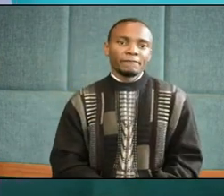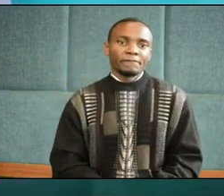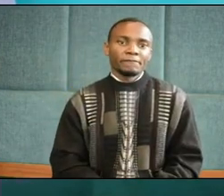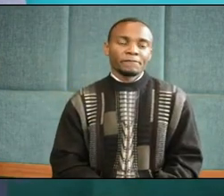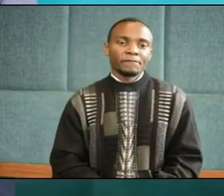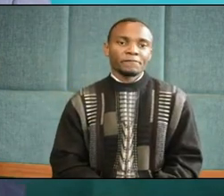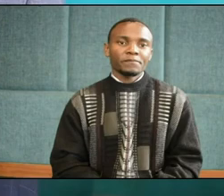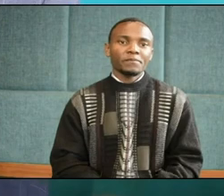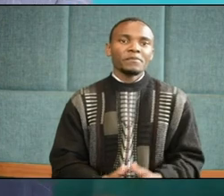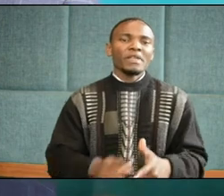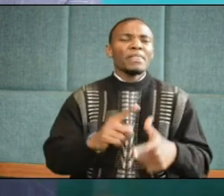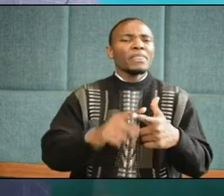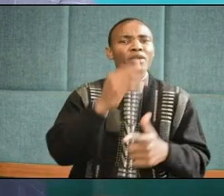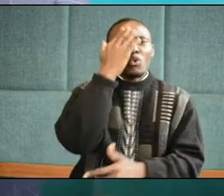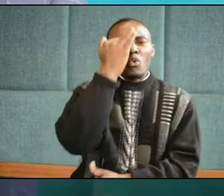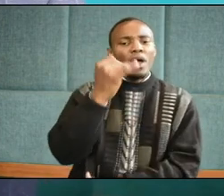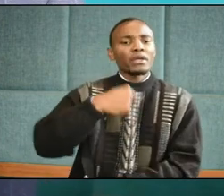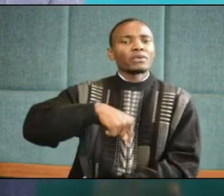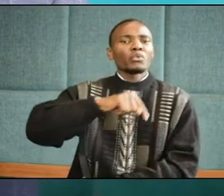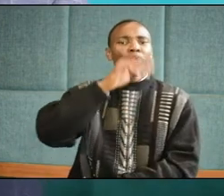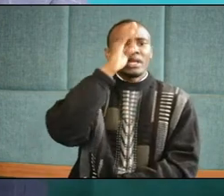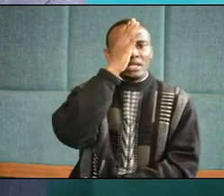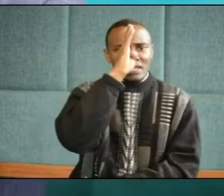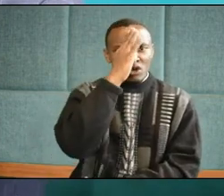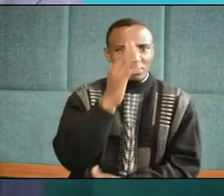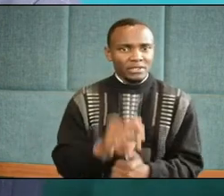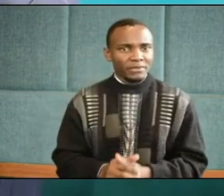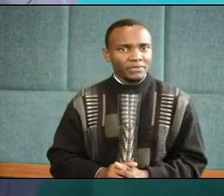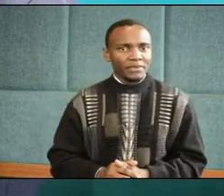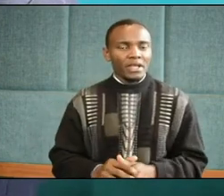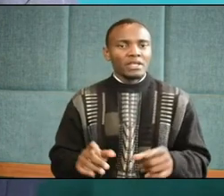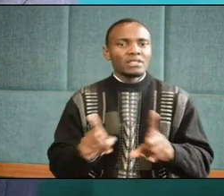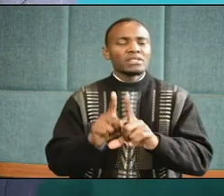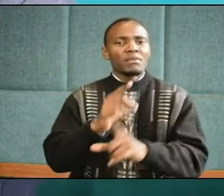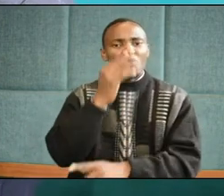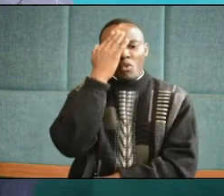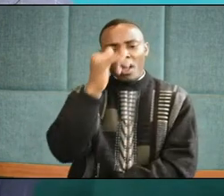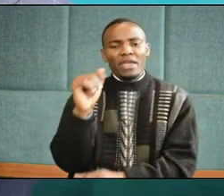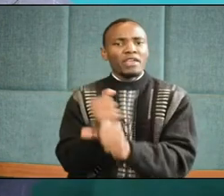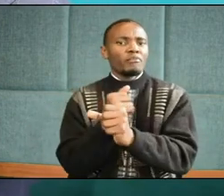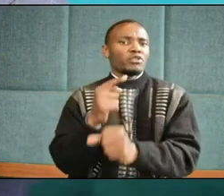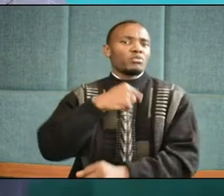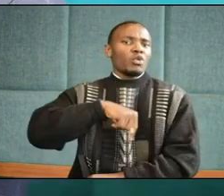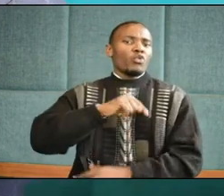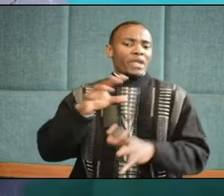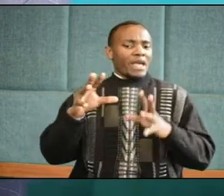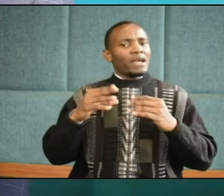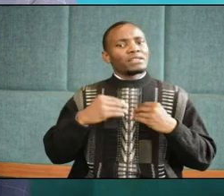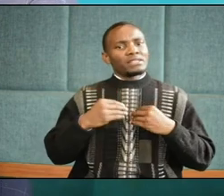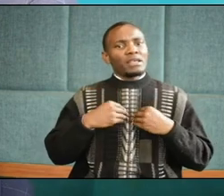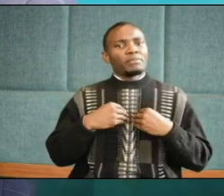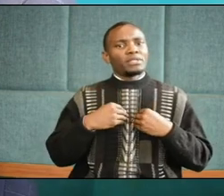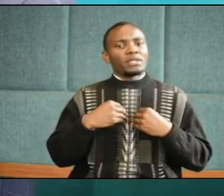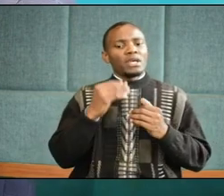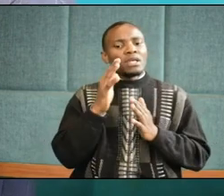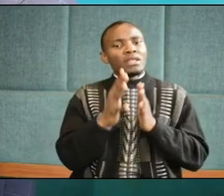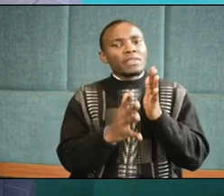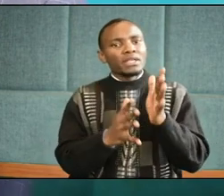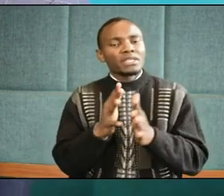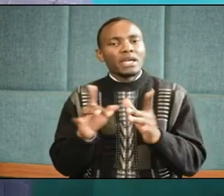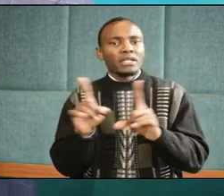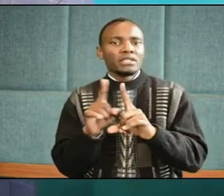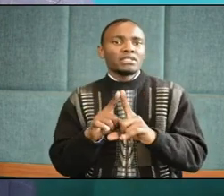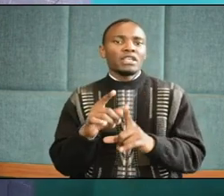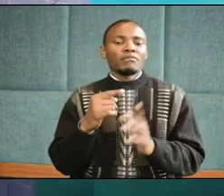Why are we doubting Him? Why can't we wear this mark, this